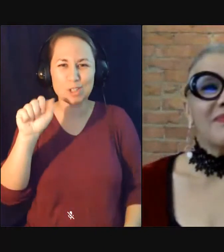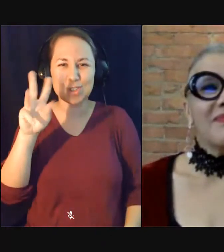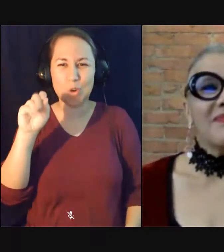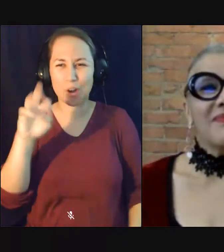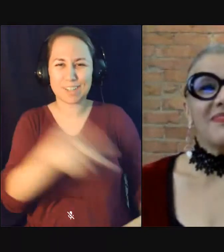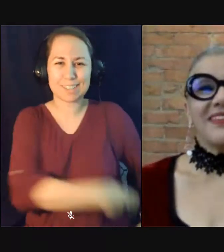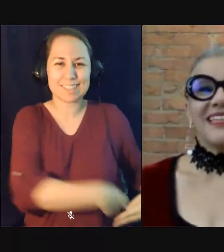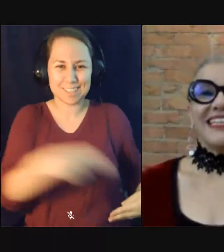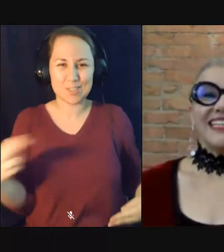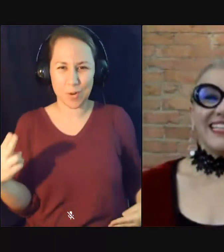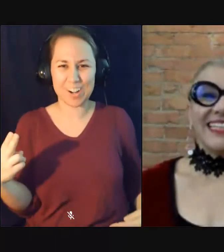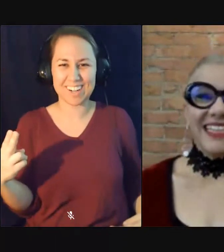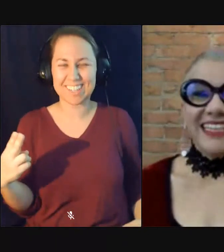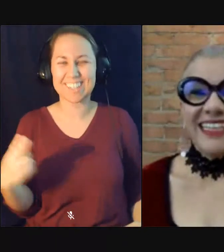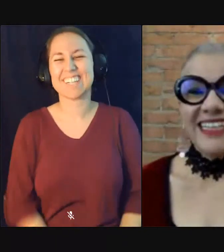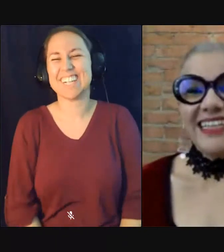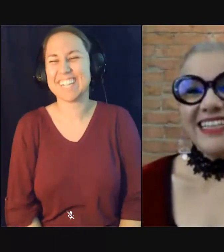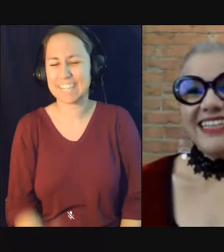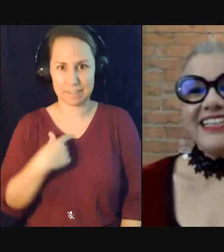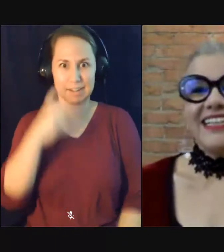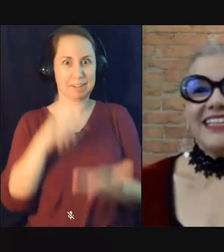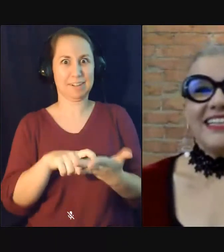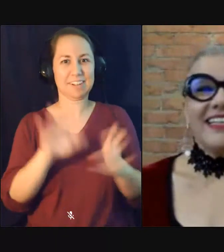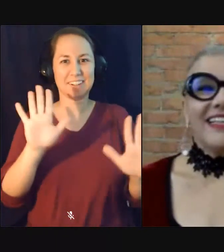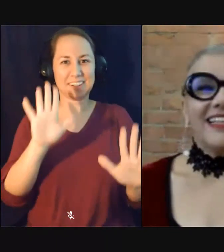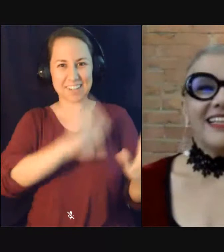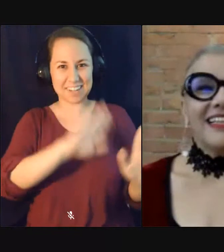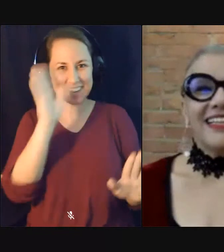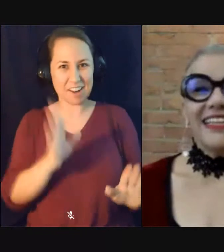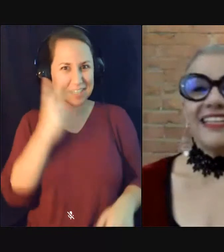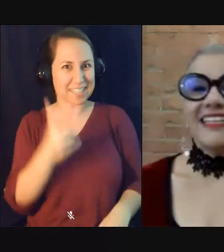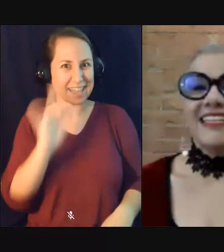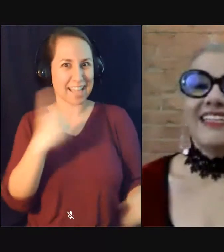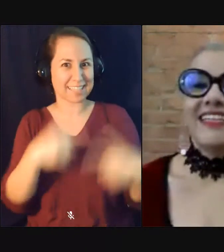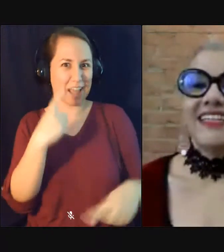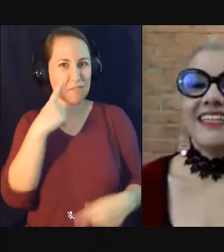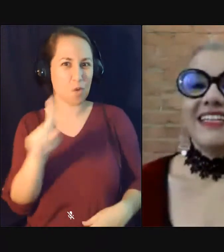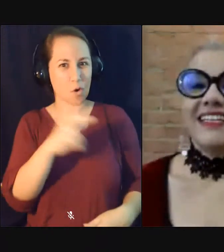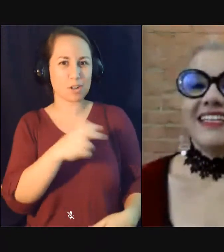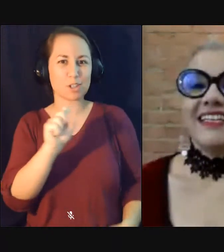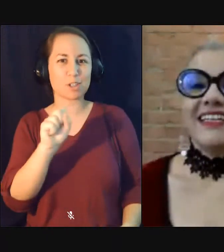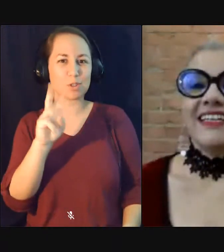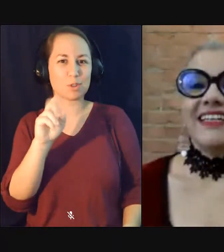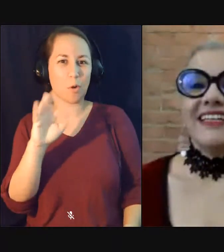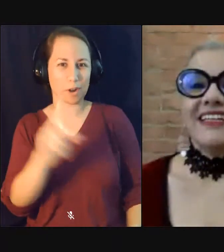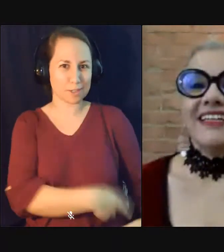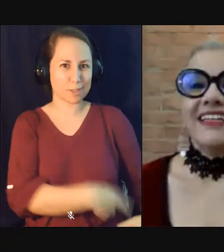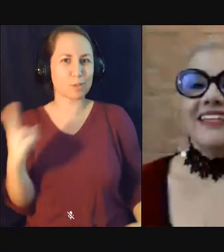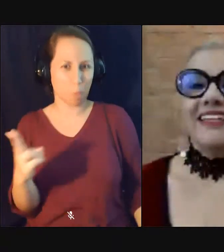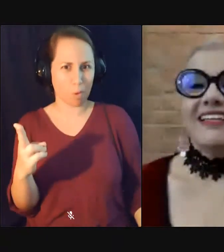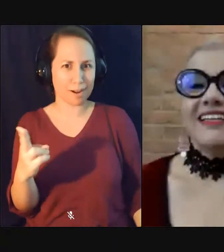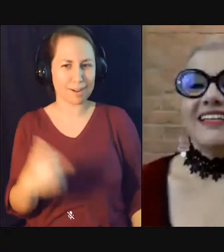That's so awesome. Sorry, I didn't know what the ASL sign for sword was, and now I do. So here's